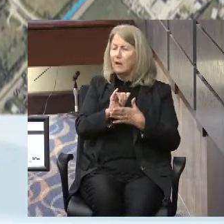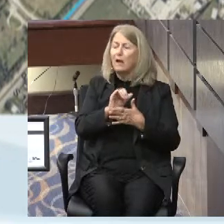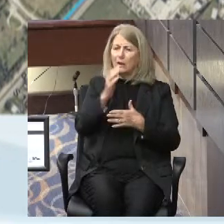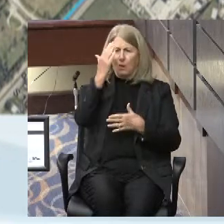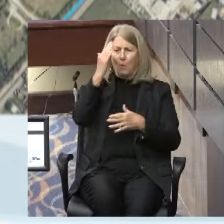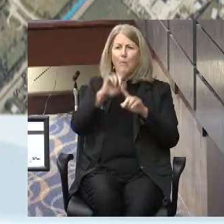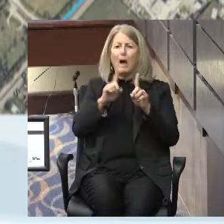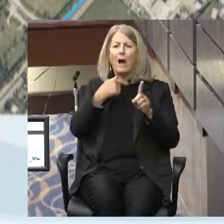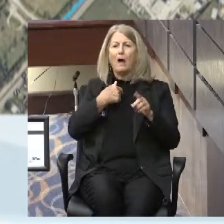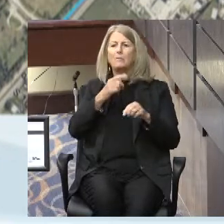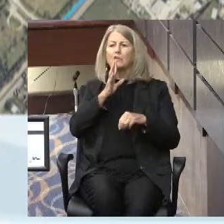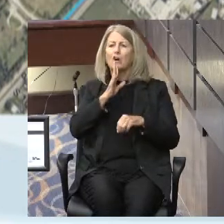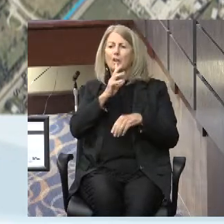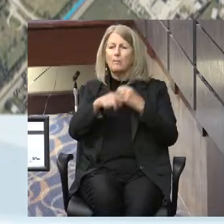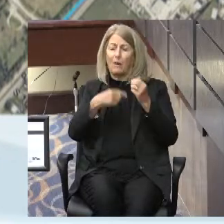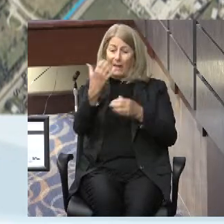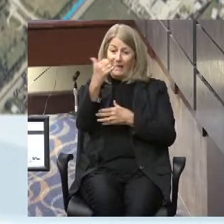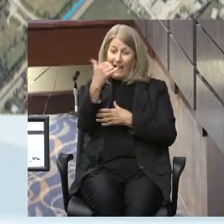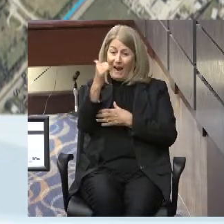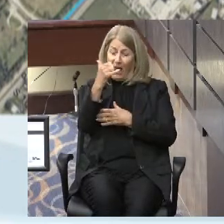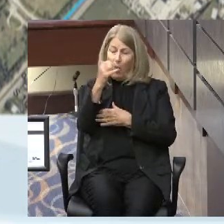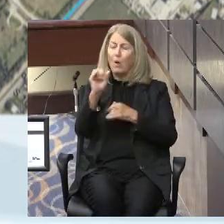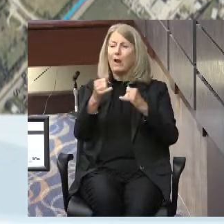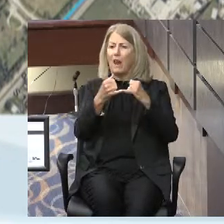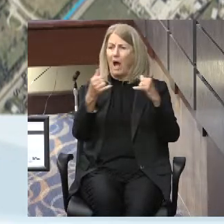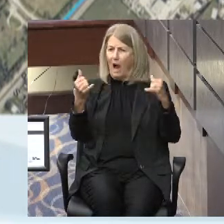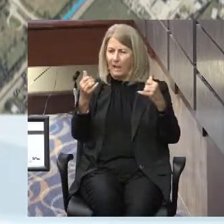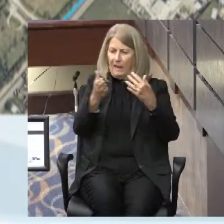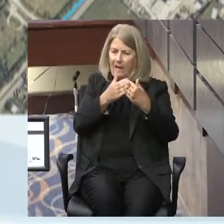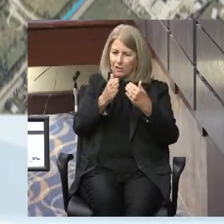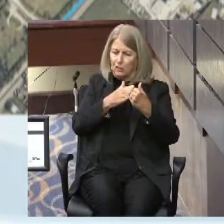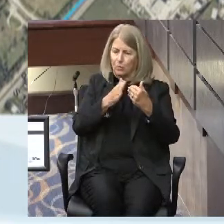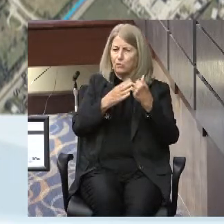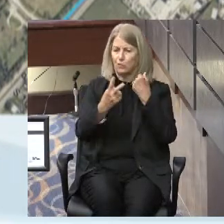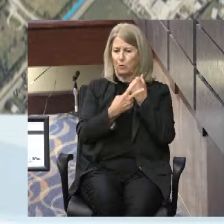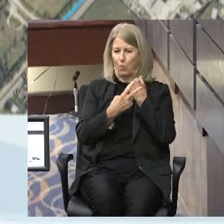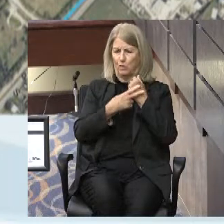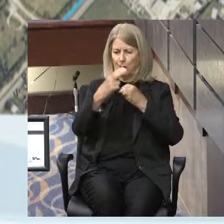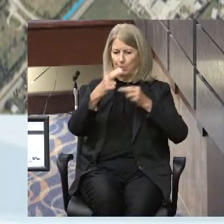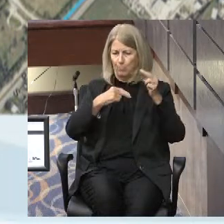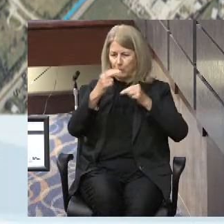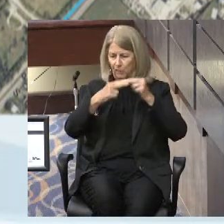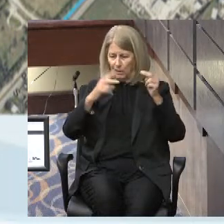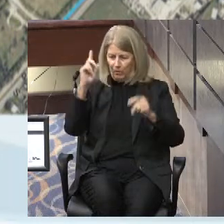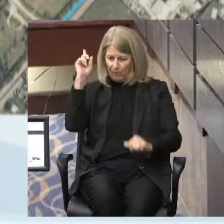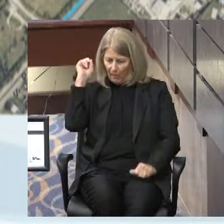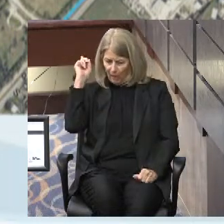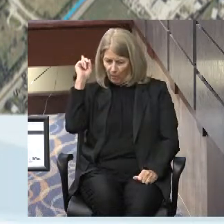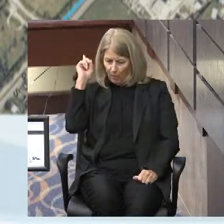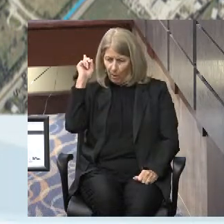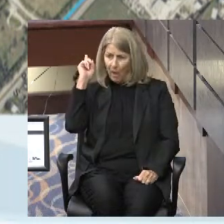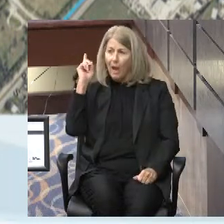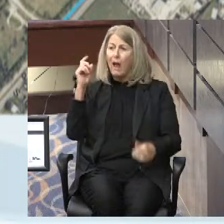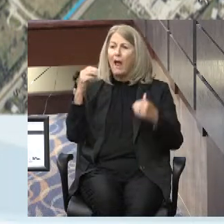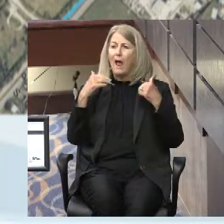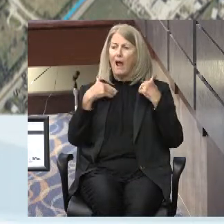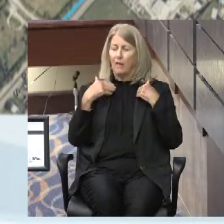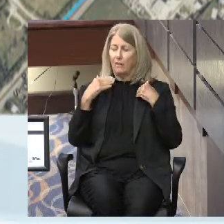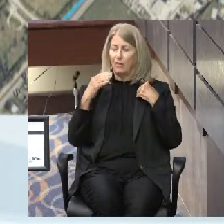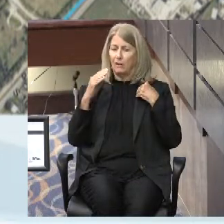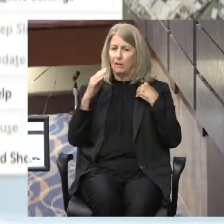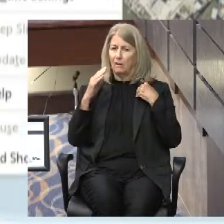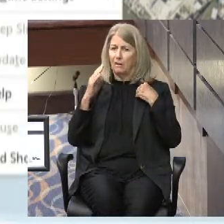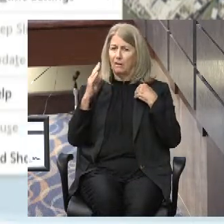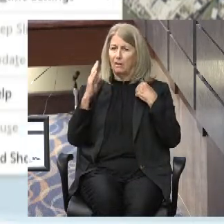line next to the storage building that you have in our, So running the fence all the way back